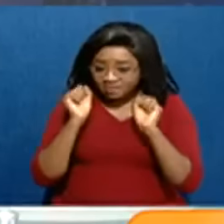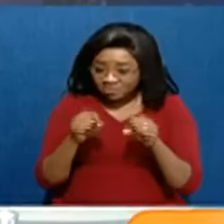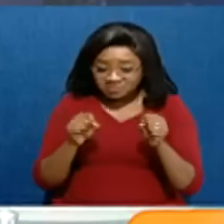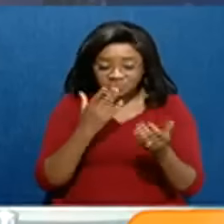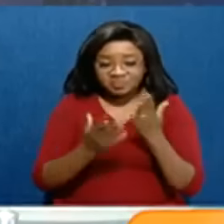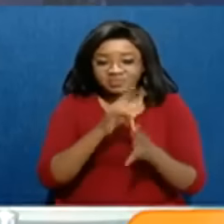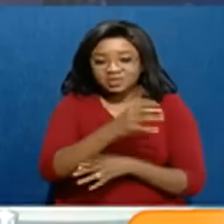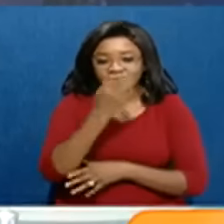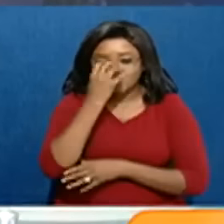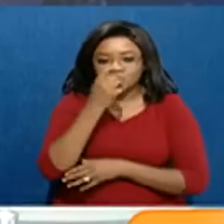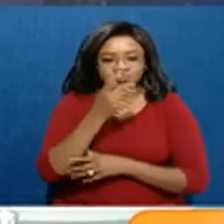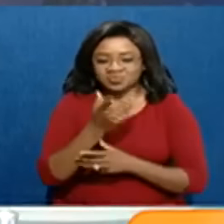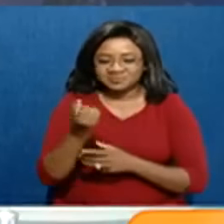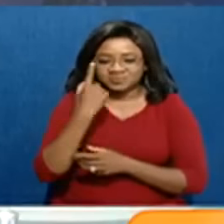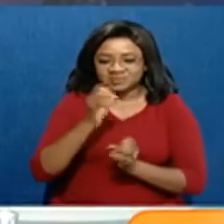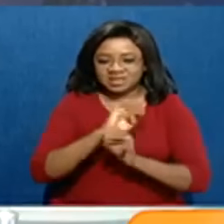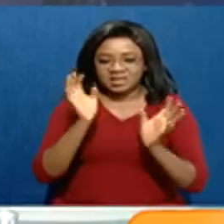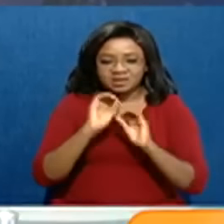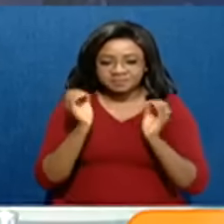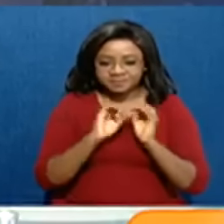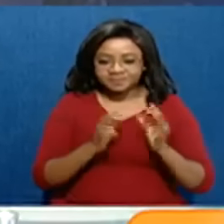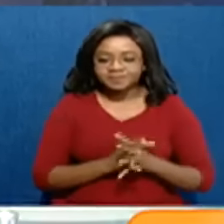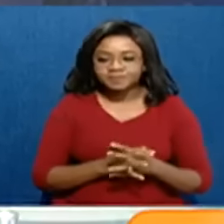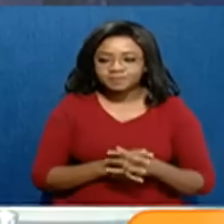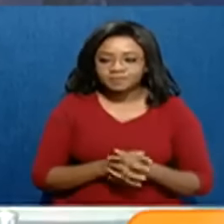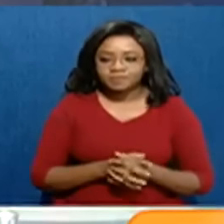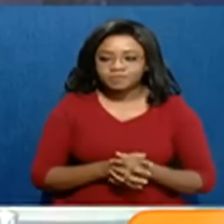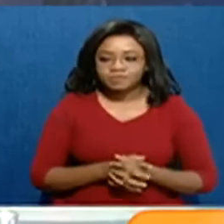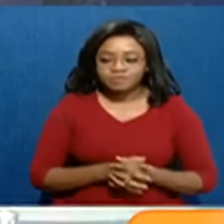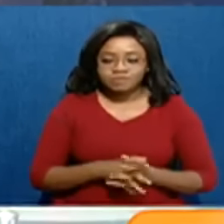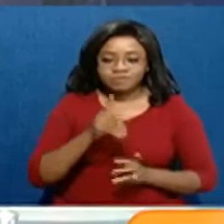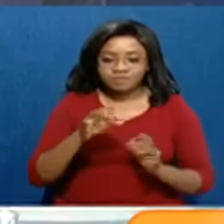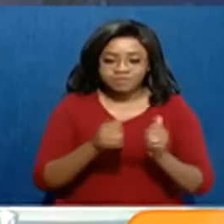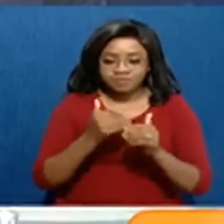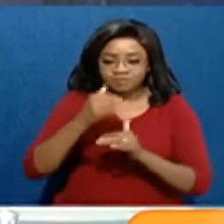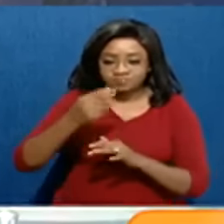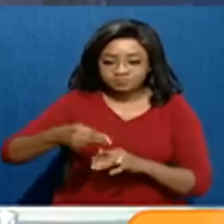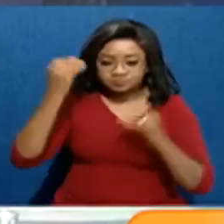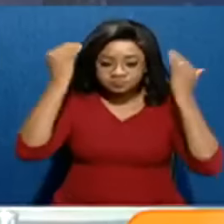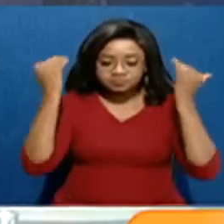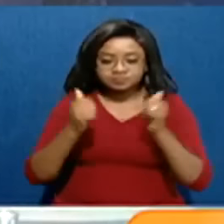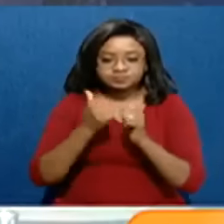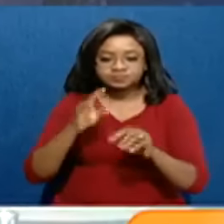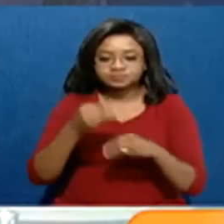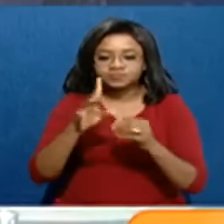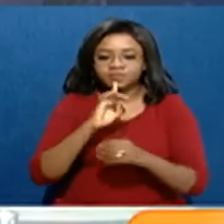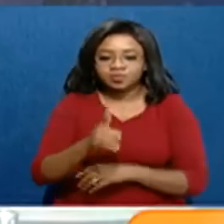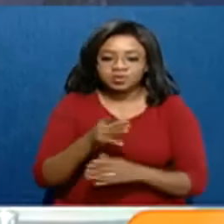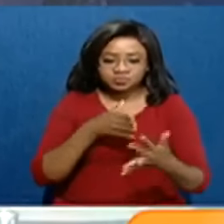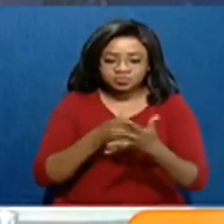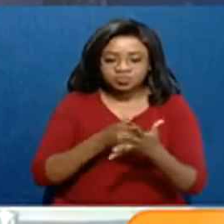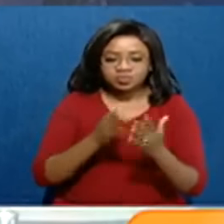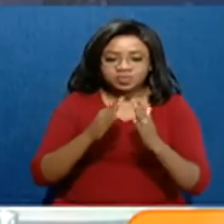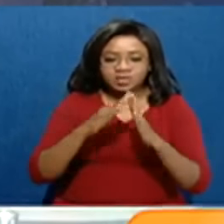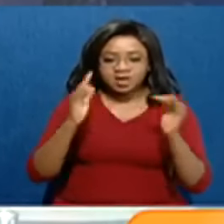was misquoted. Koome's response comes hours after the High Court declined to issue conservatory orders suspending the new housing